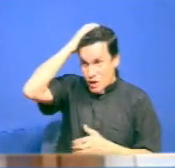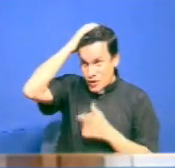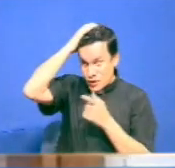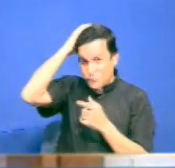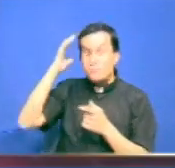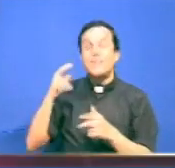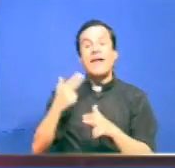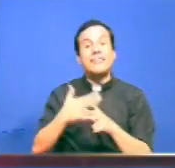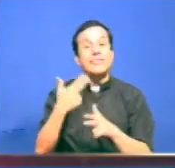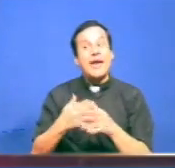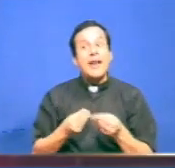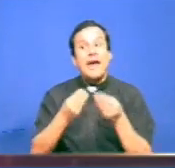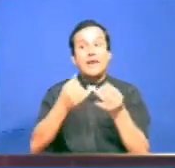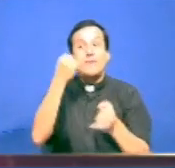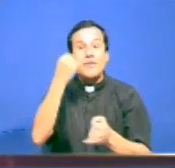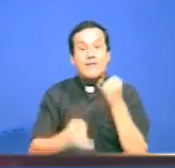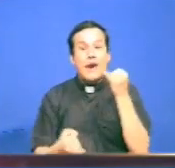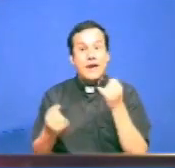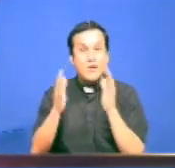blessing as we launch our